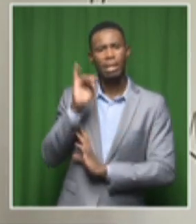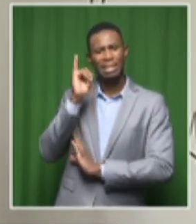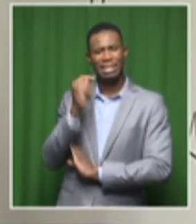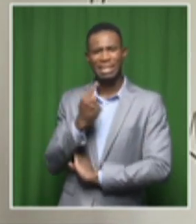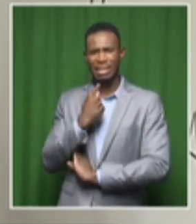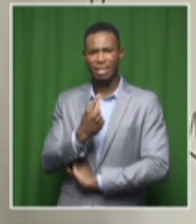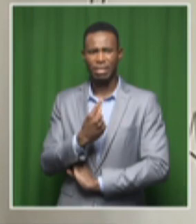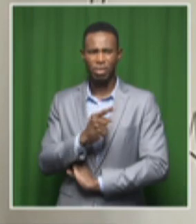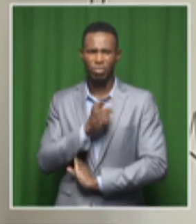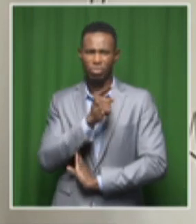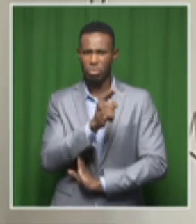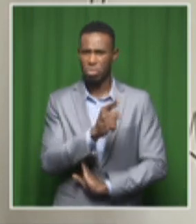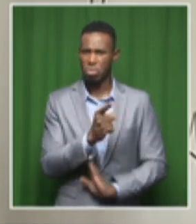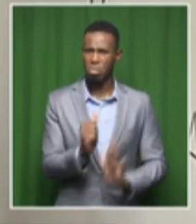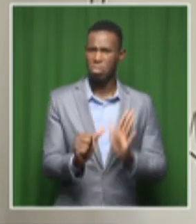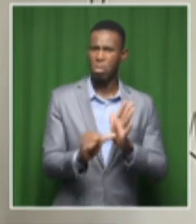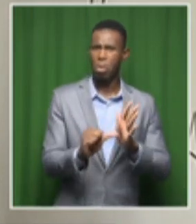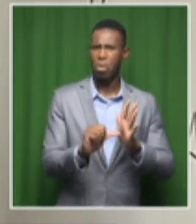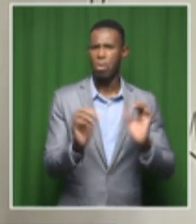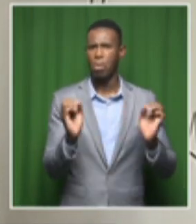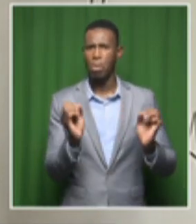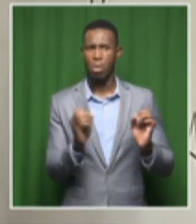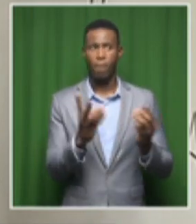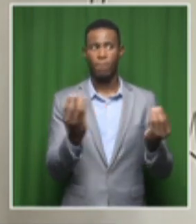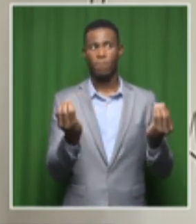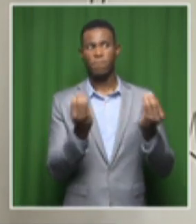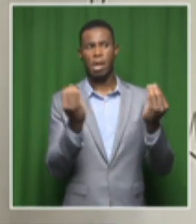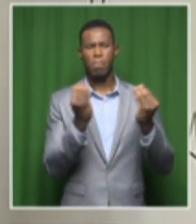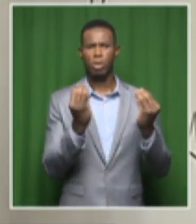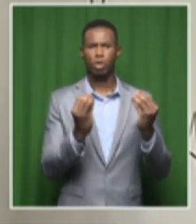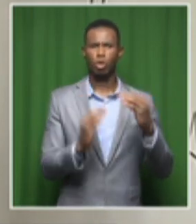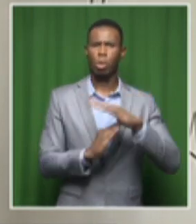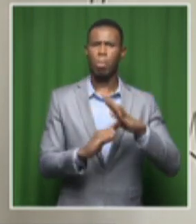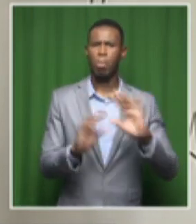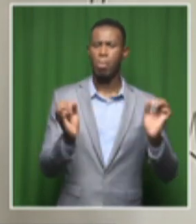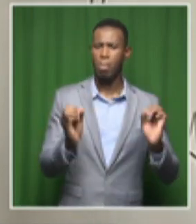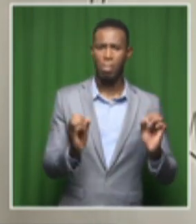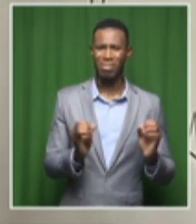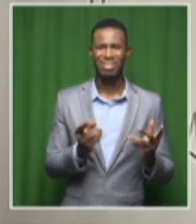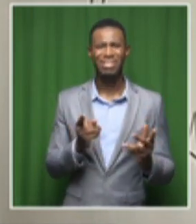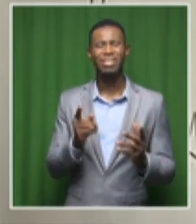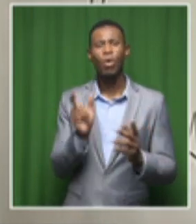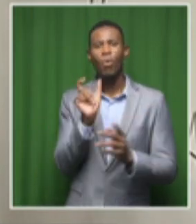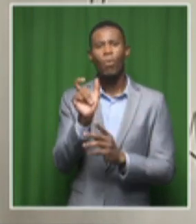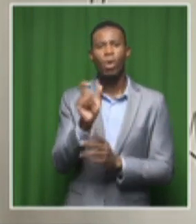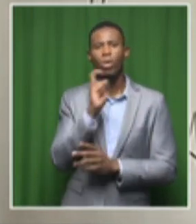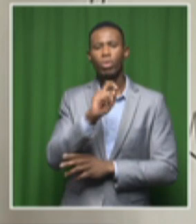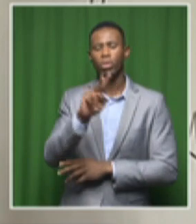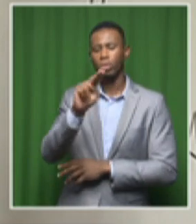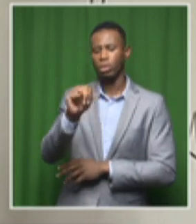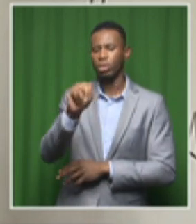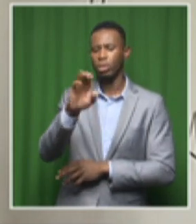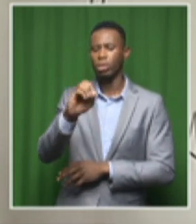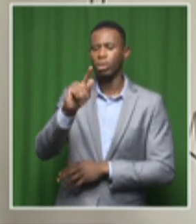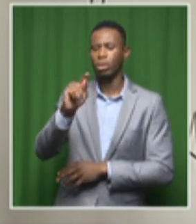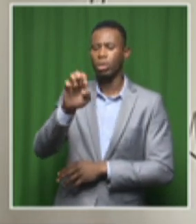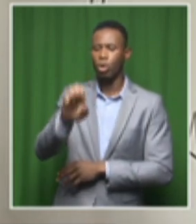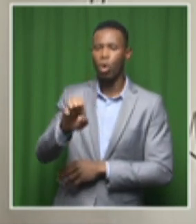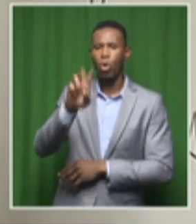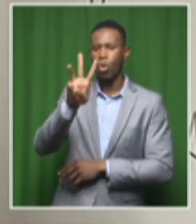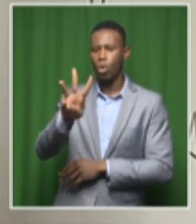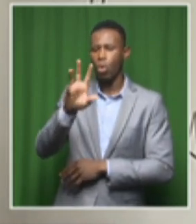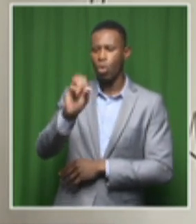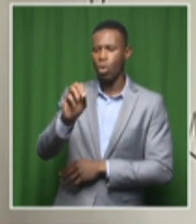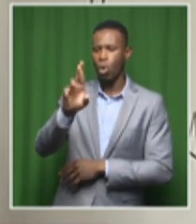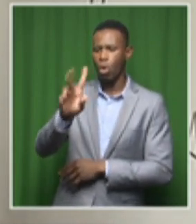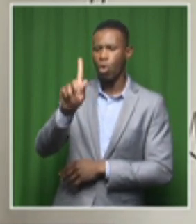you're not noteworthy, but they never said, what does noteworthy mean? So there wasn't a really good way to know when